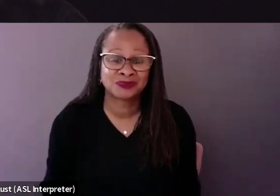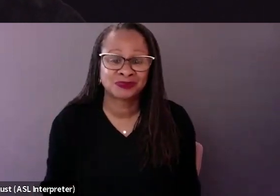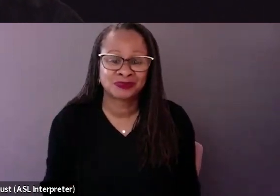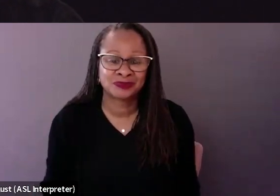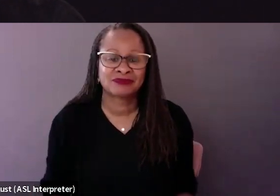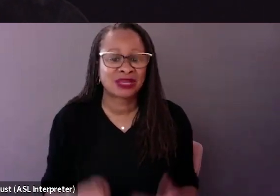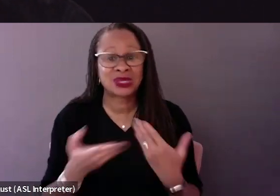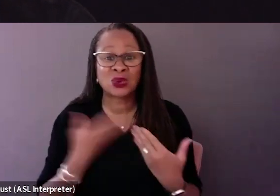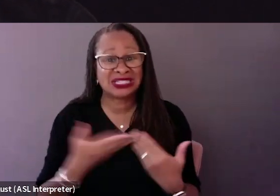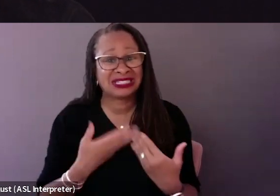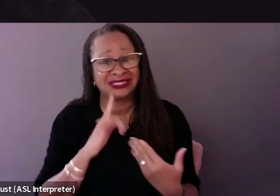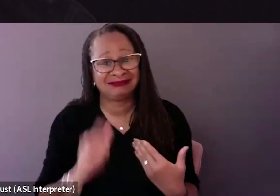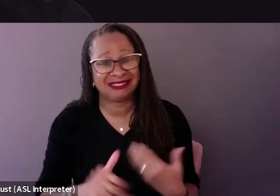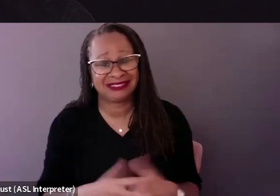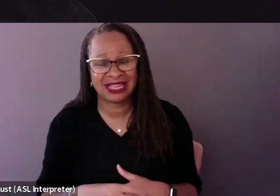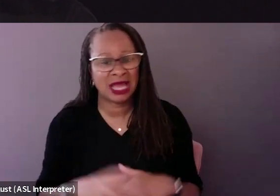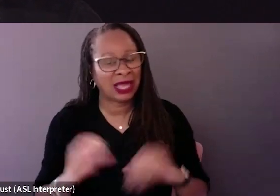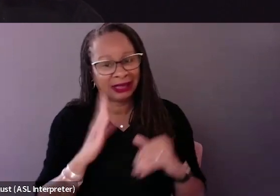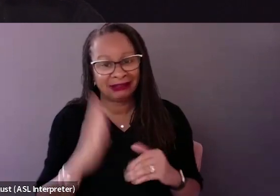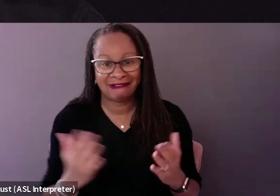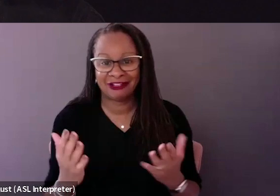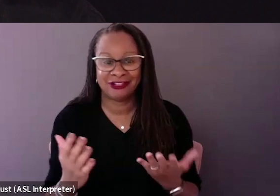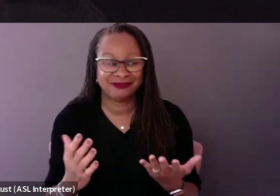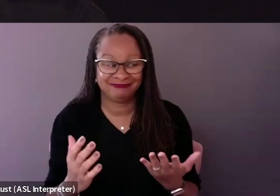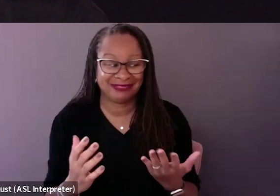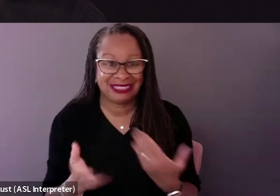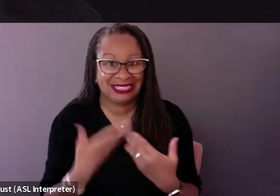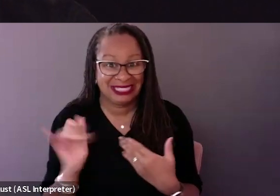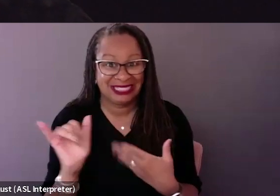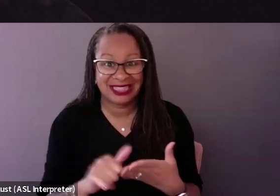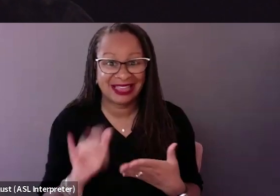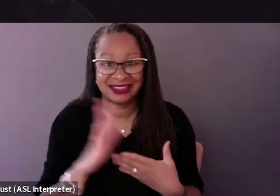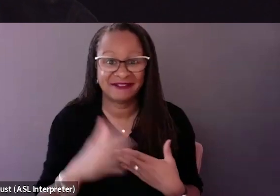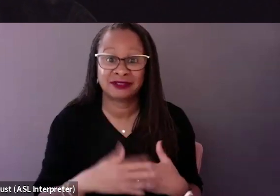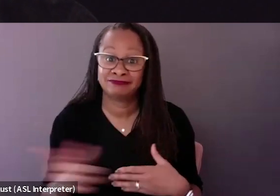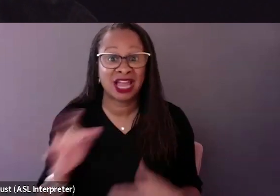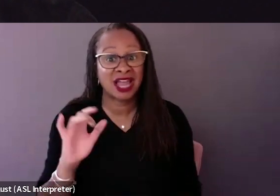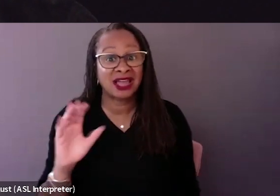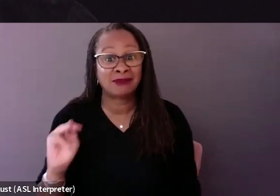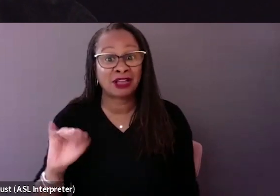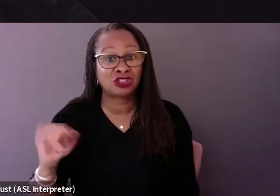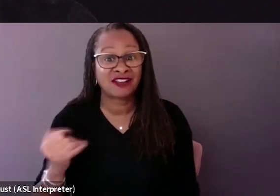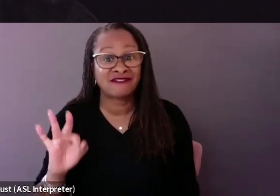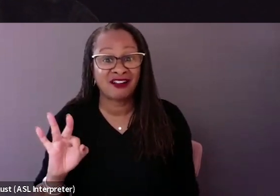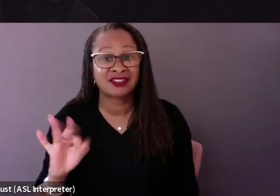was so easy. It's never that easy. And he just said, let's do it. And